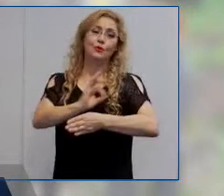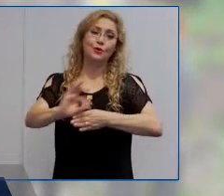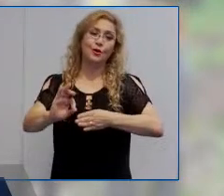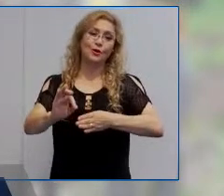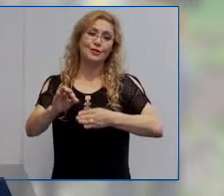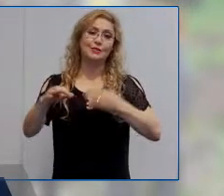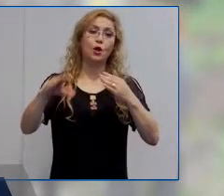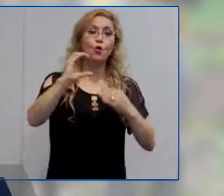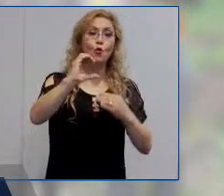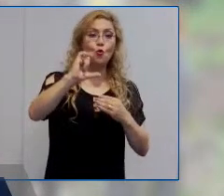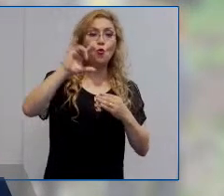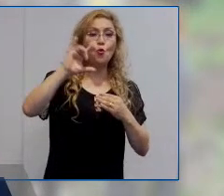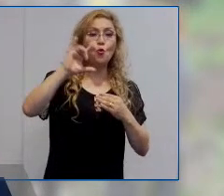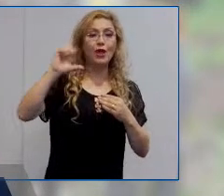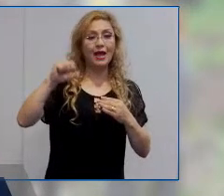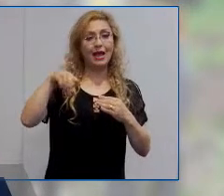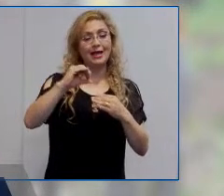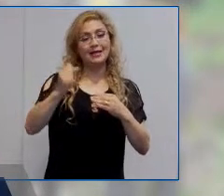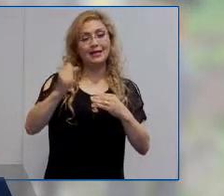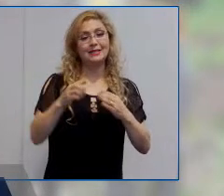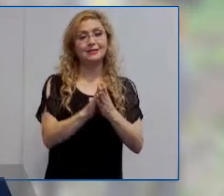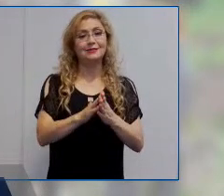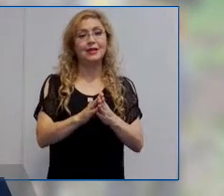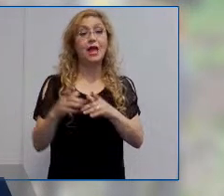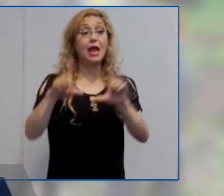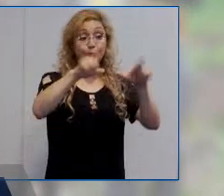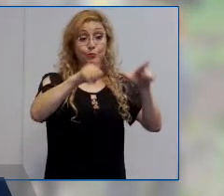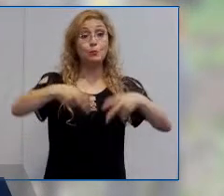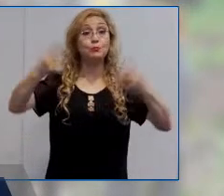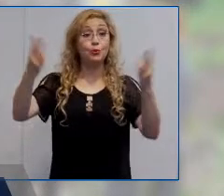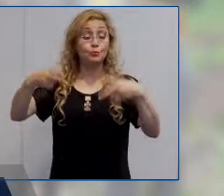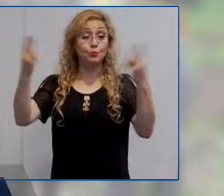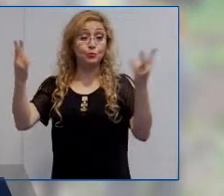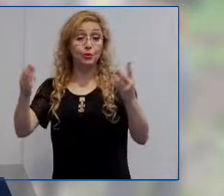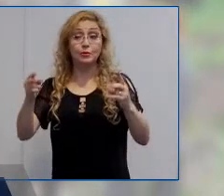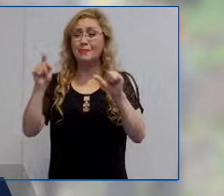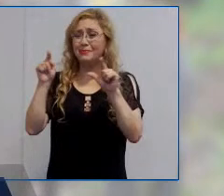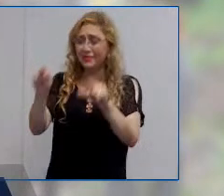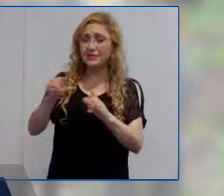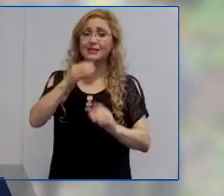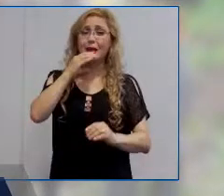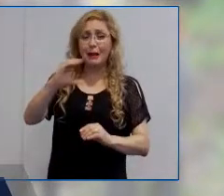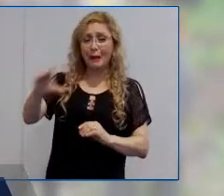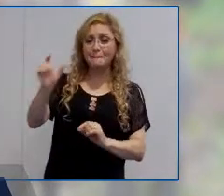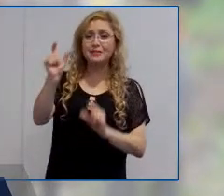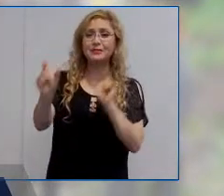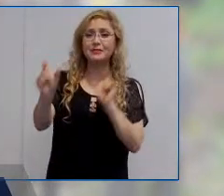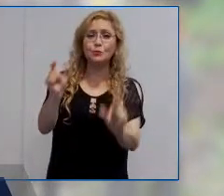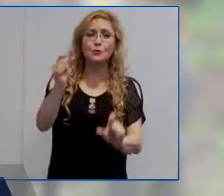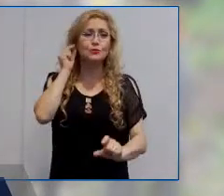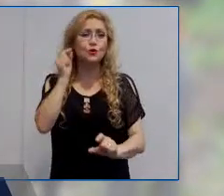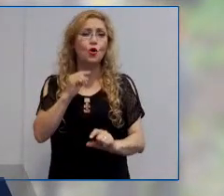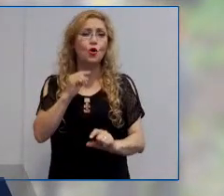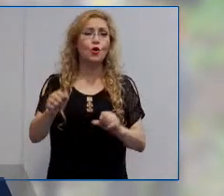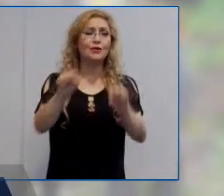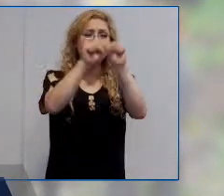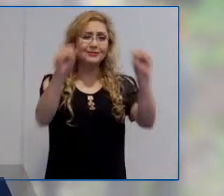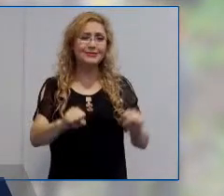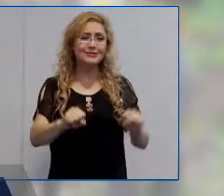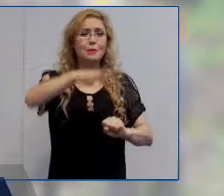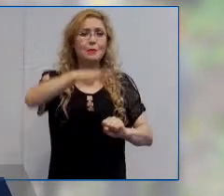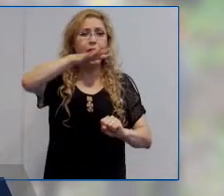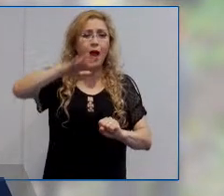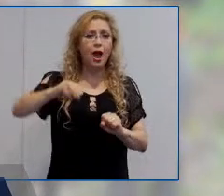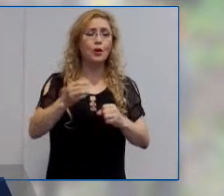going to talk to the basin council, to the NGOs, to the family farmers, to